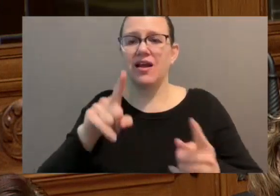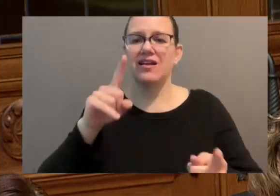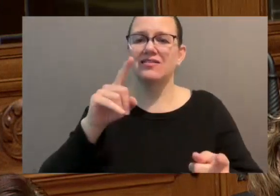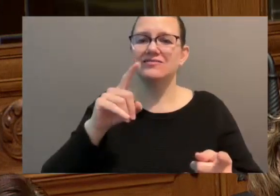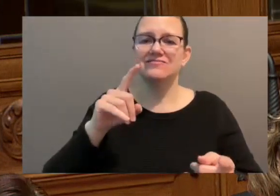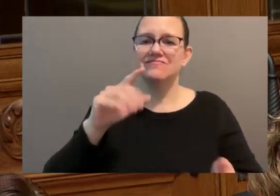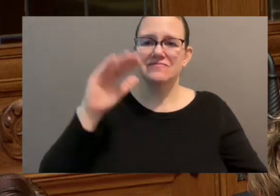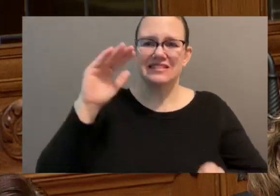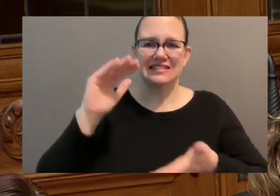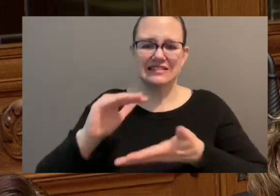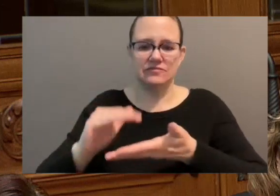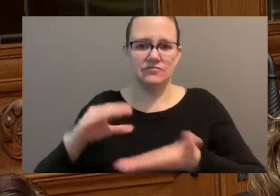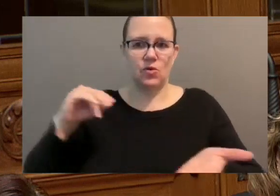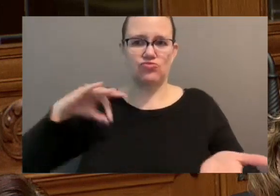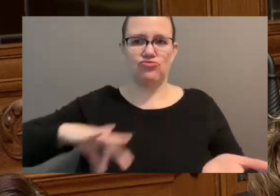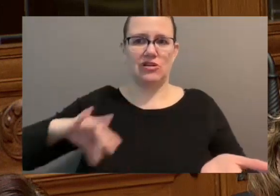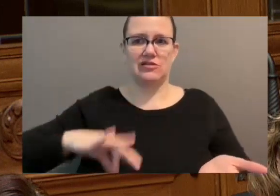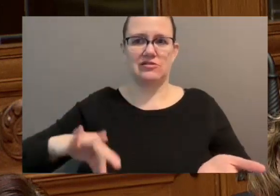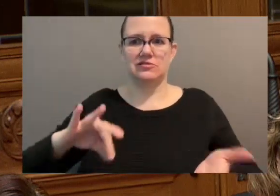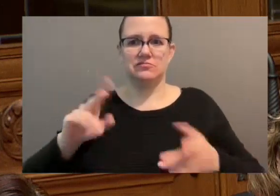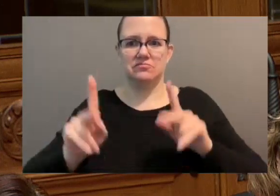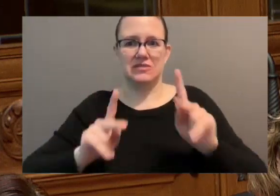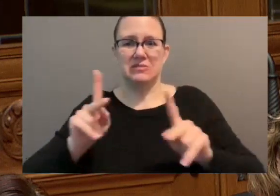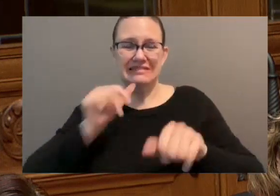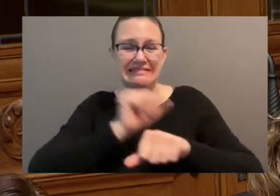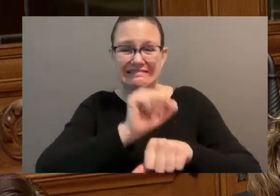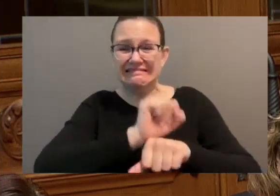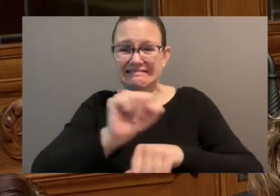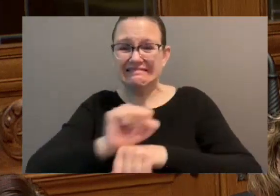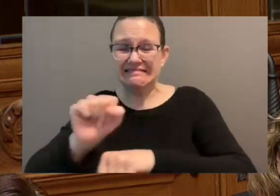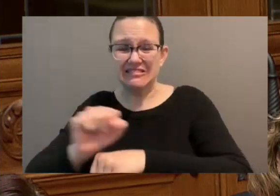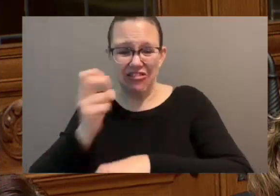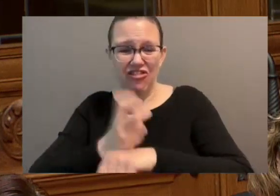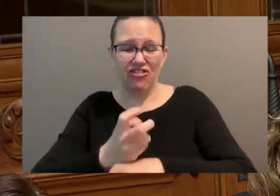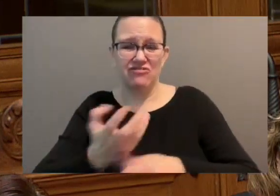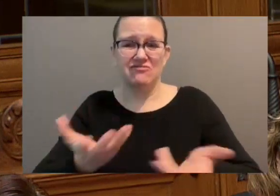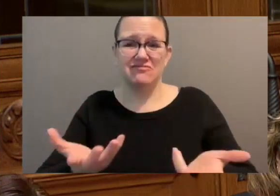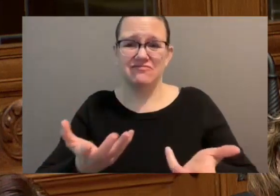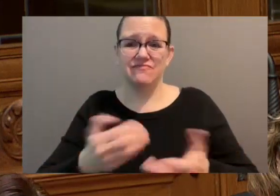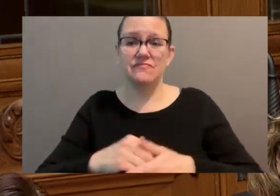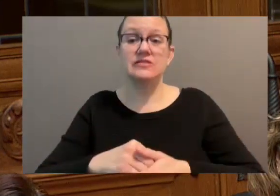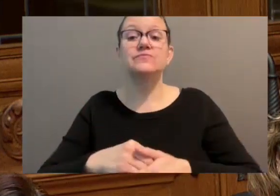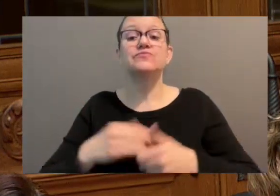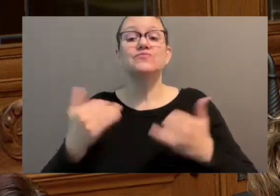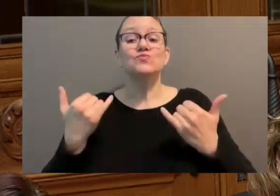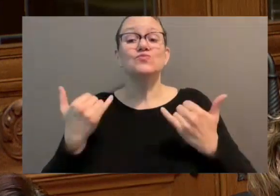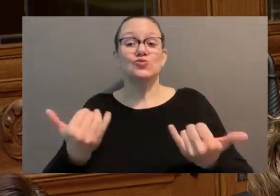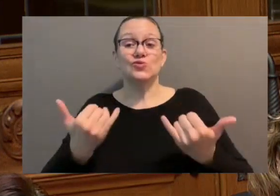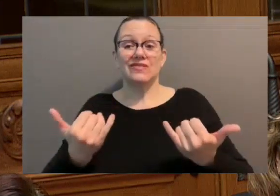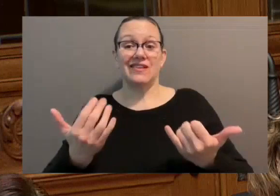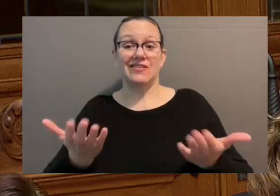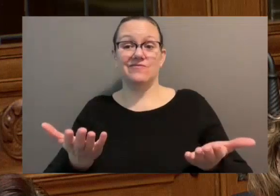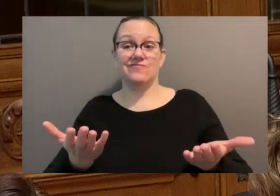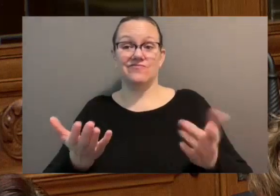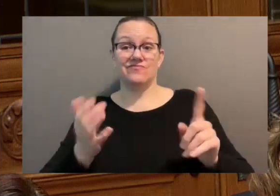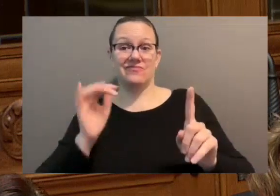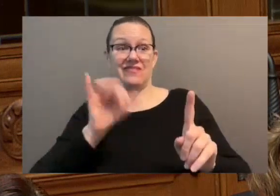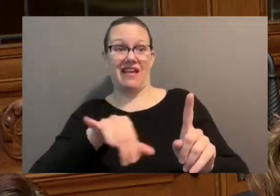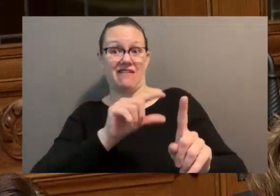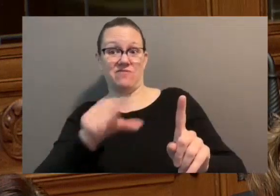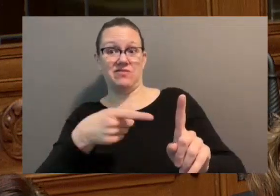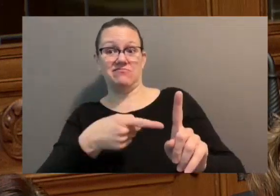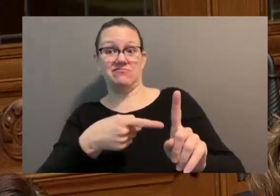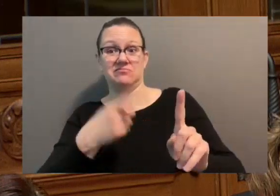under this NDP Premier, you work hard, you pay more to get less, and his friends and